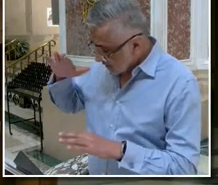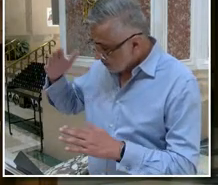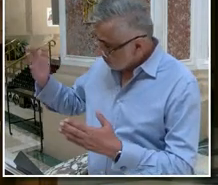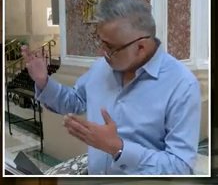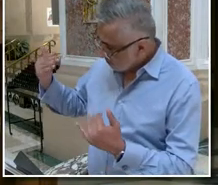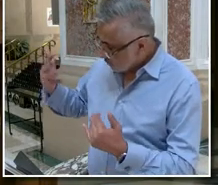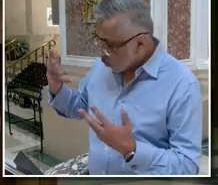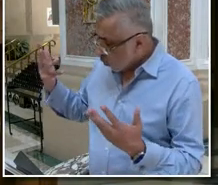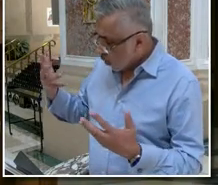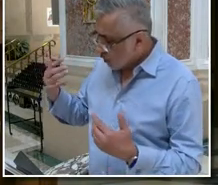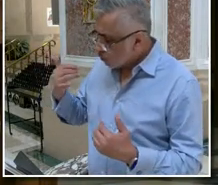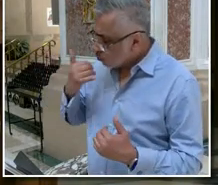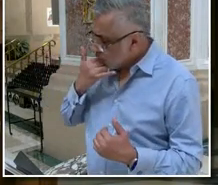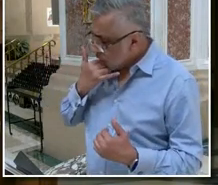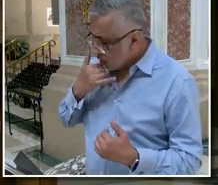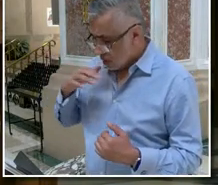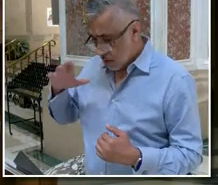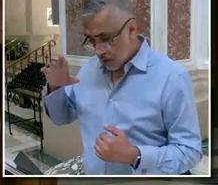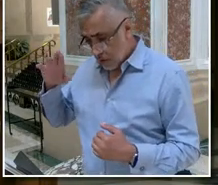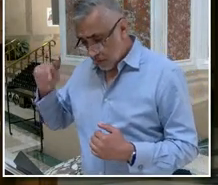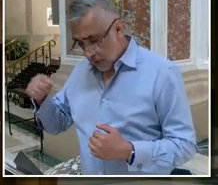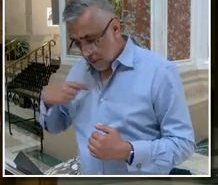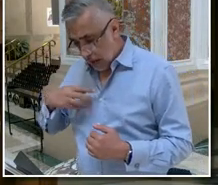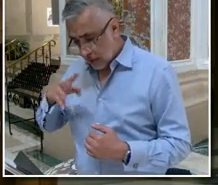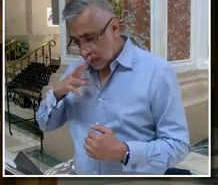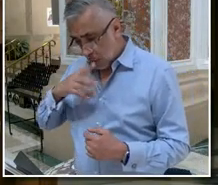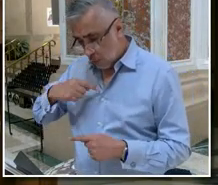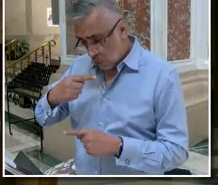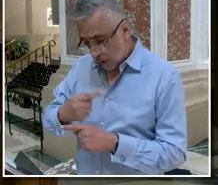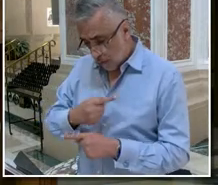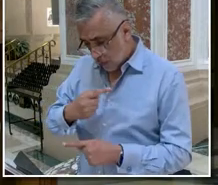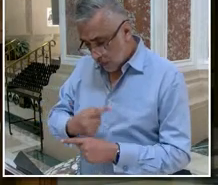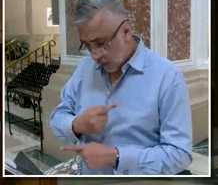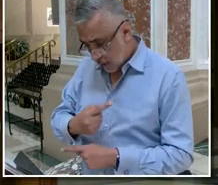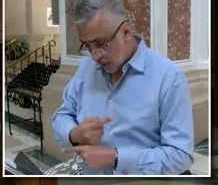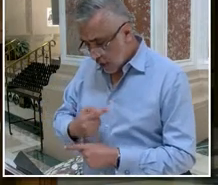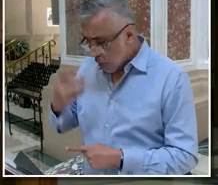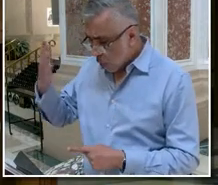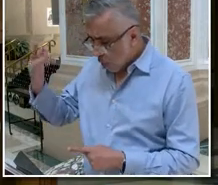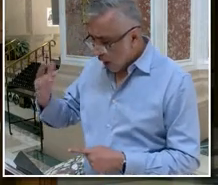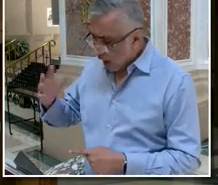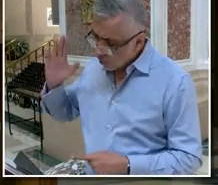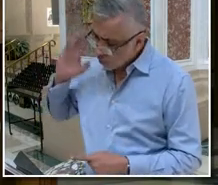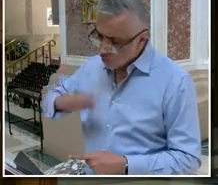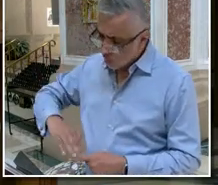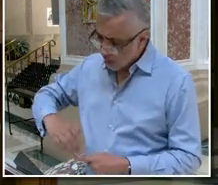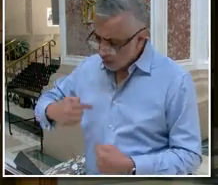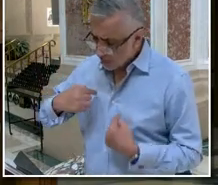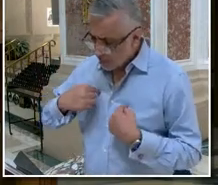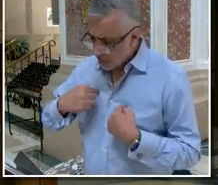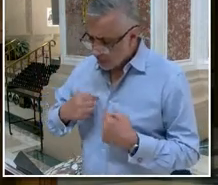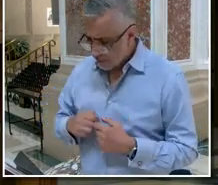wrong. But if I have spoken rightly, why do you strike me?"